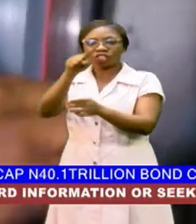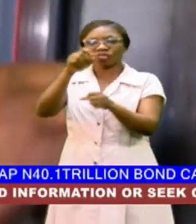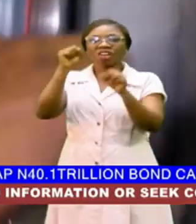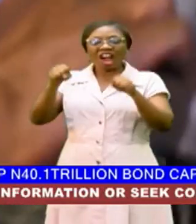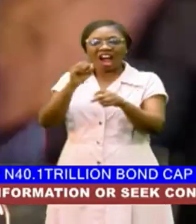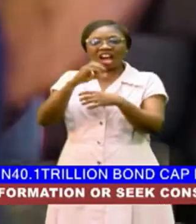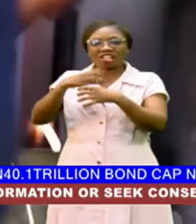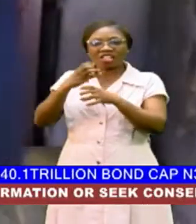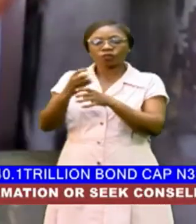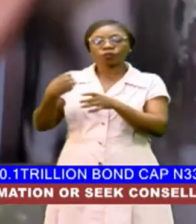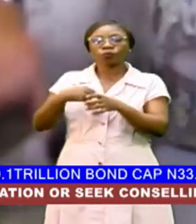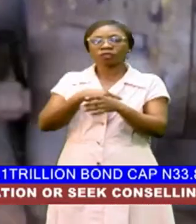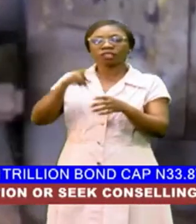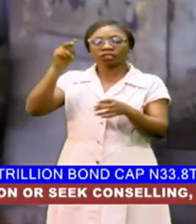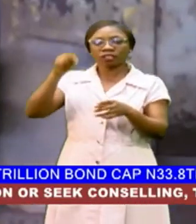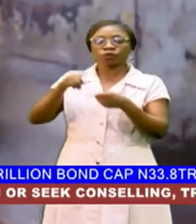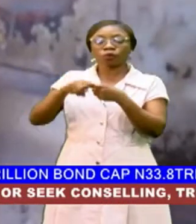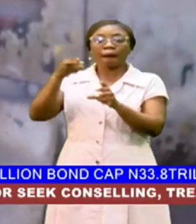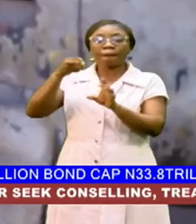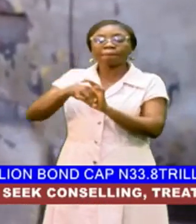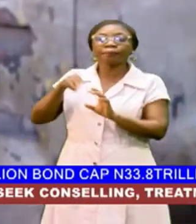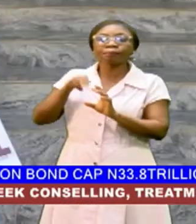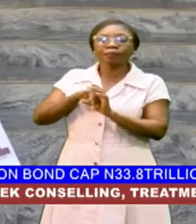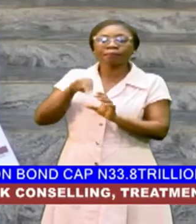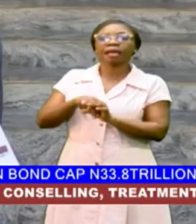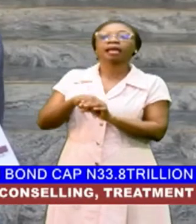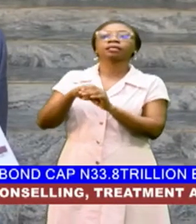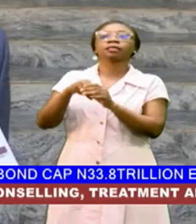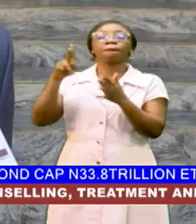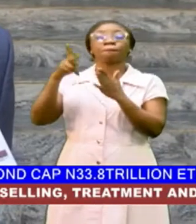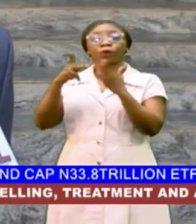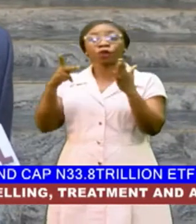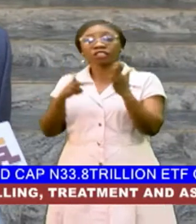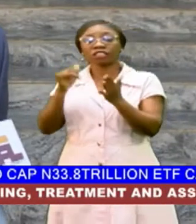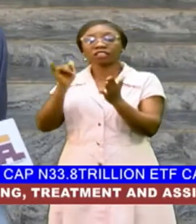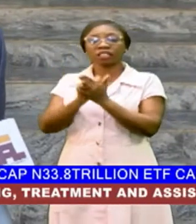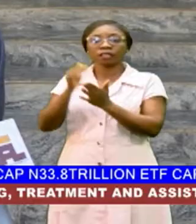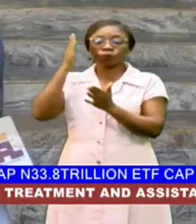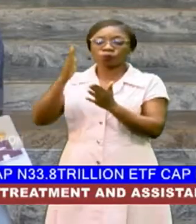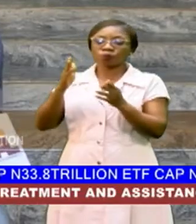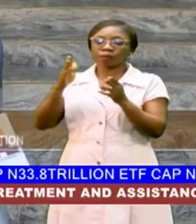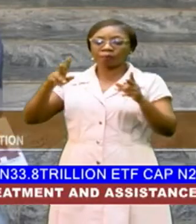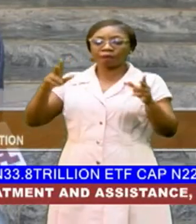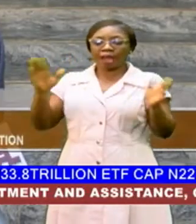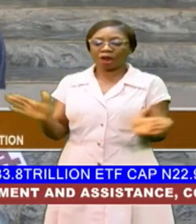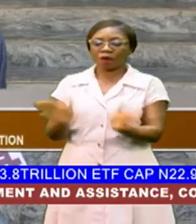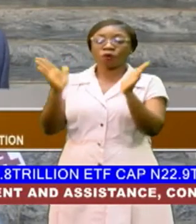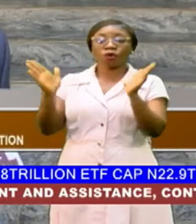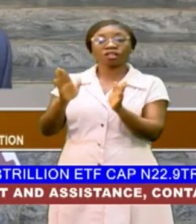to implement policies that will compel industry operators,